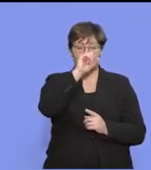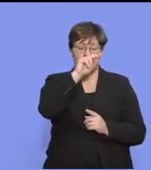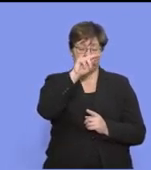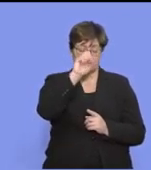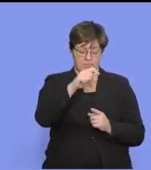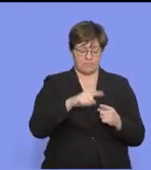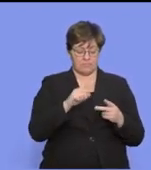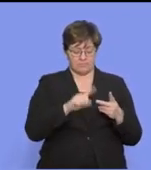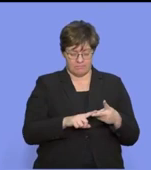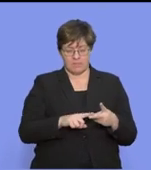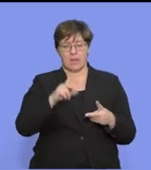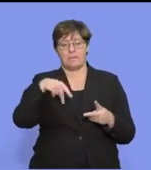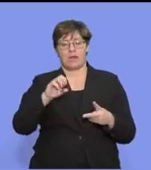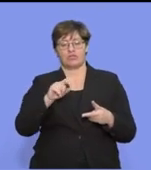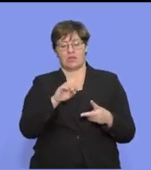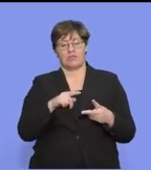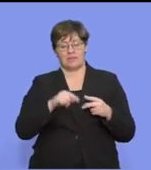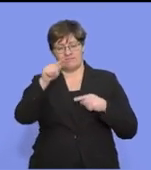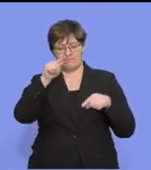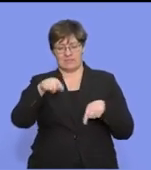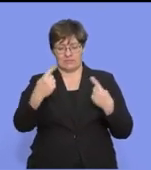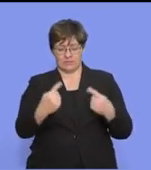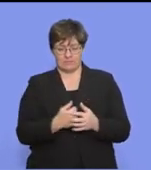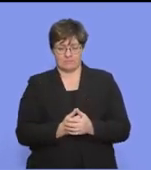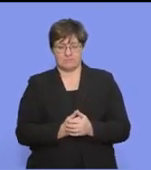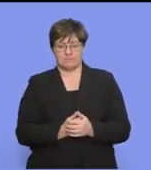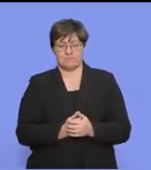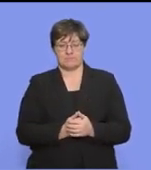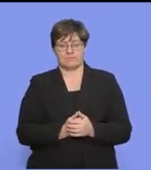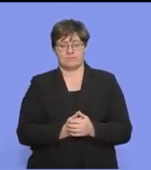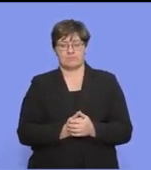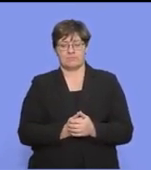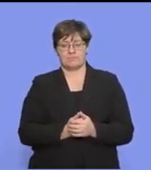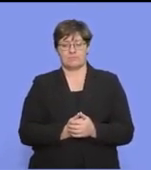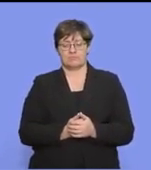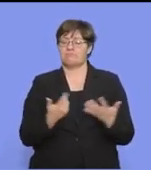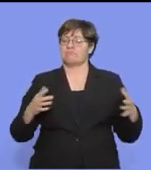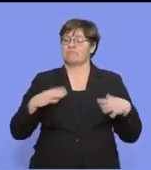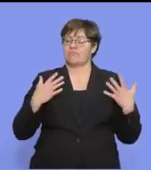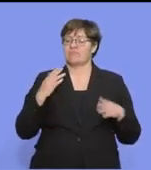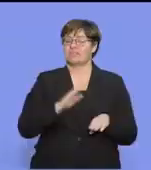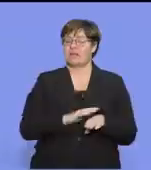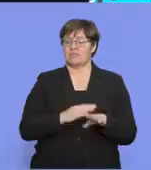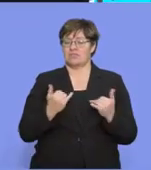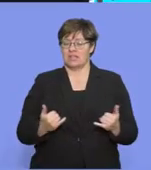right, so this one is gradualism, and then this one obviously would be of punctuated equilibrium.